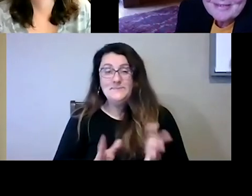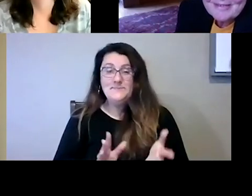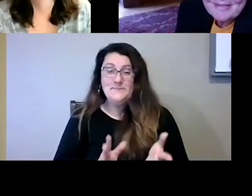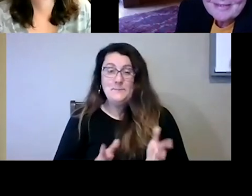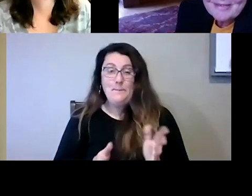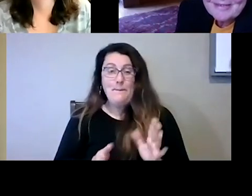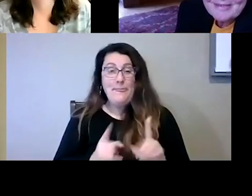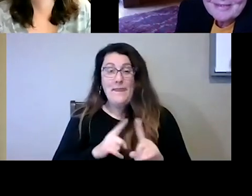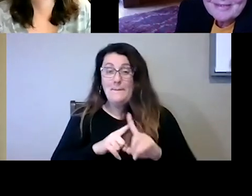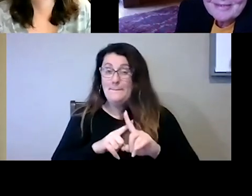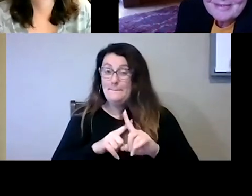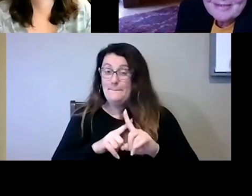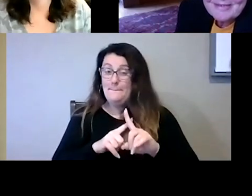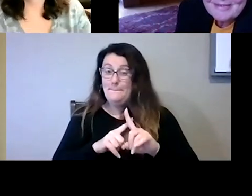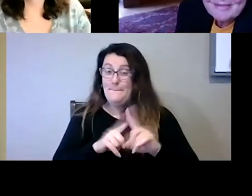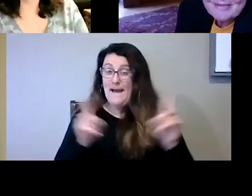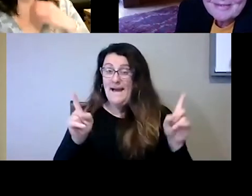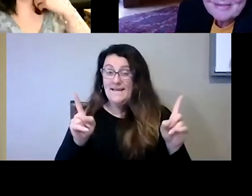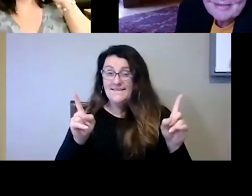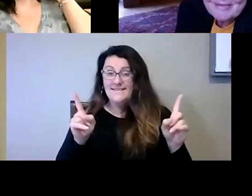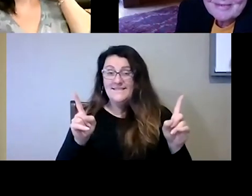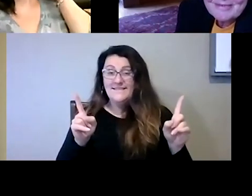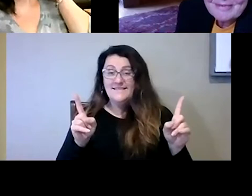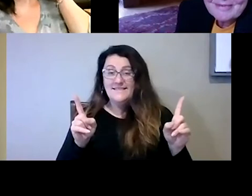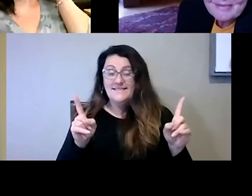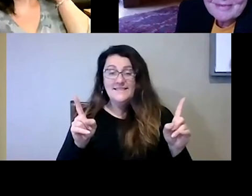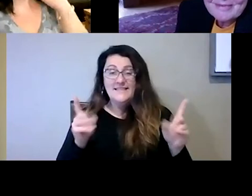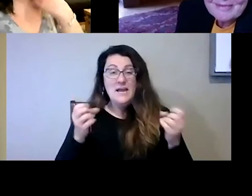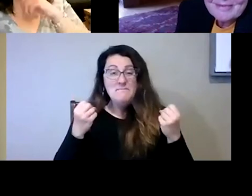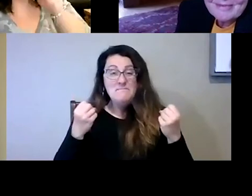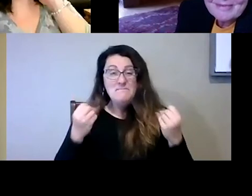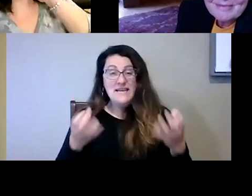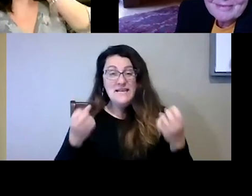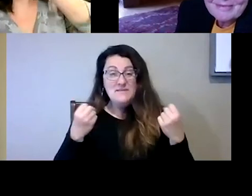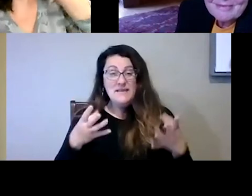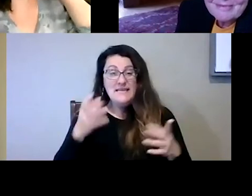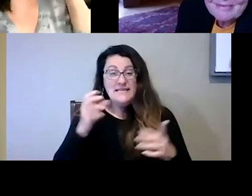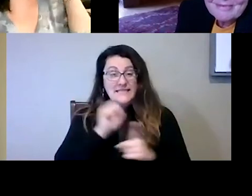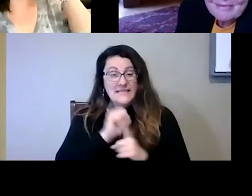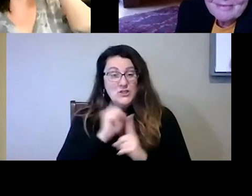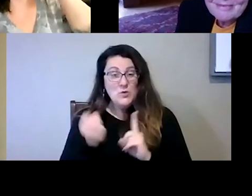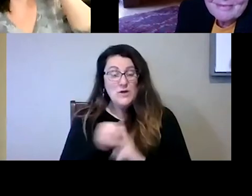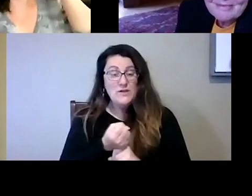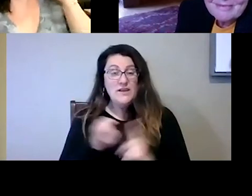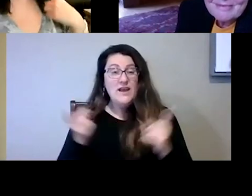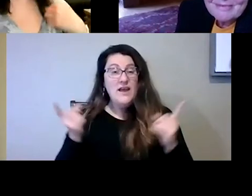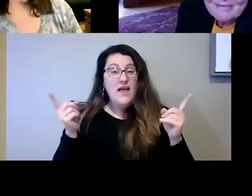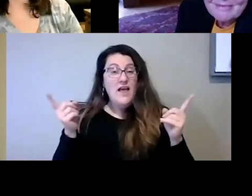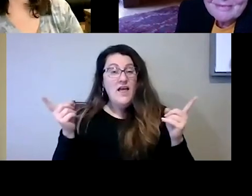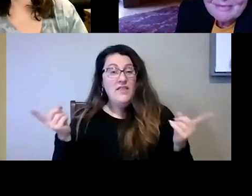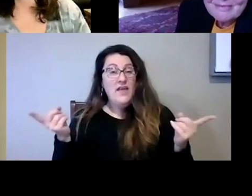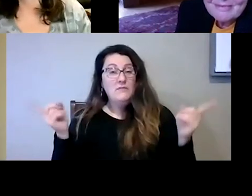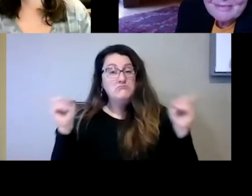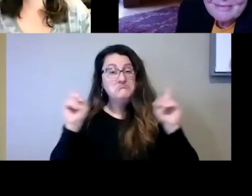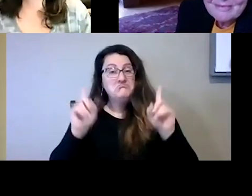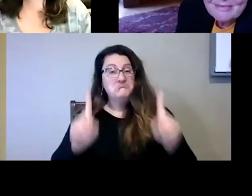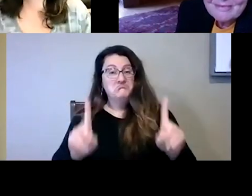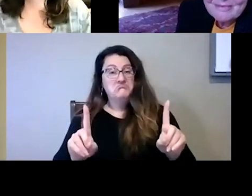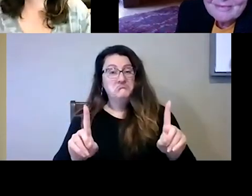But the difference is, in many cases, how they come to the